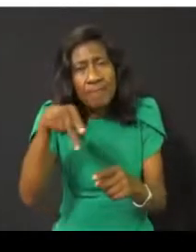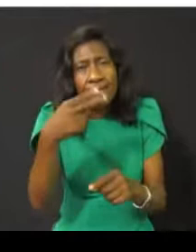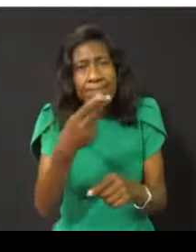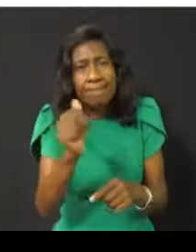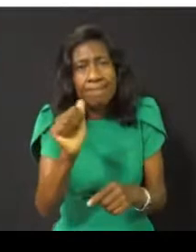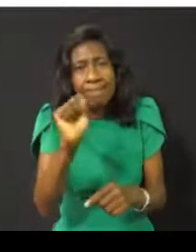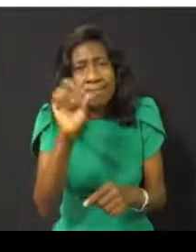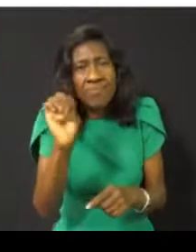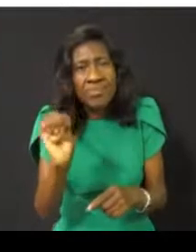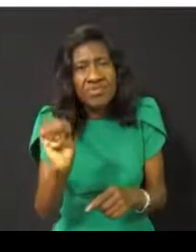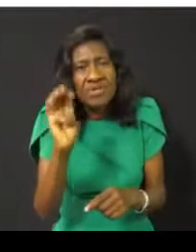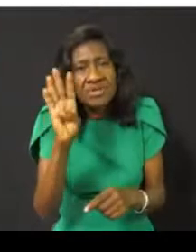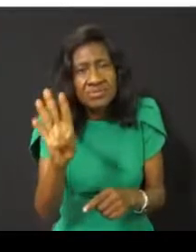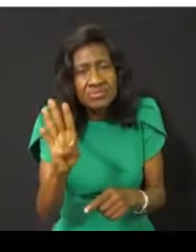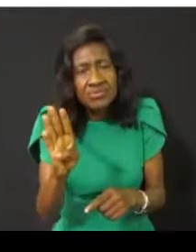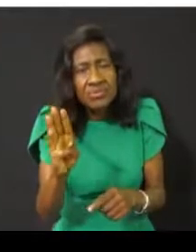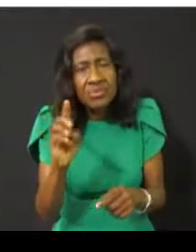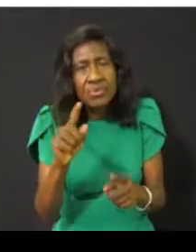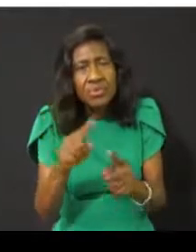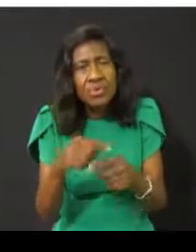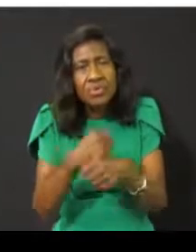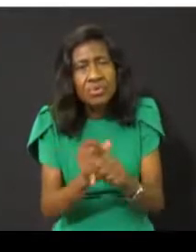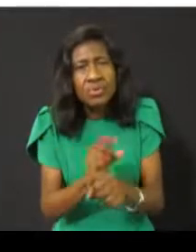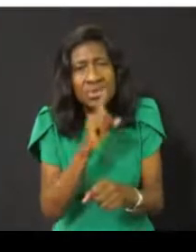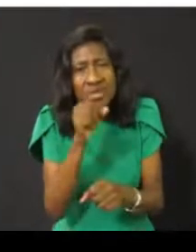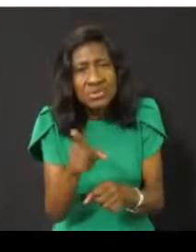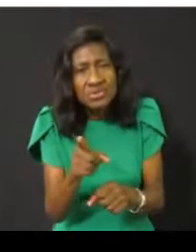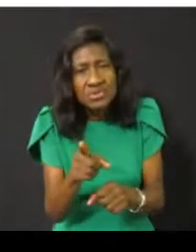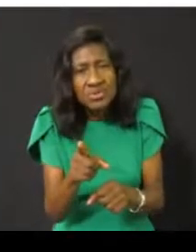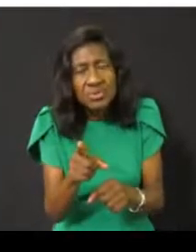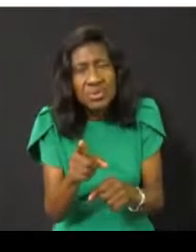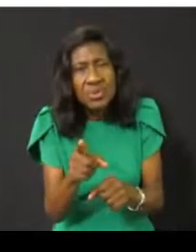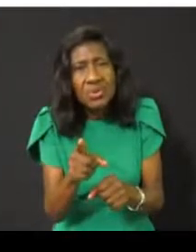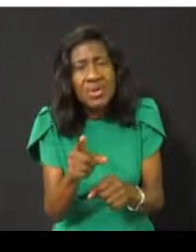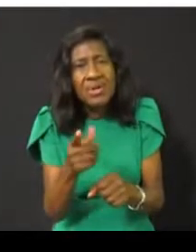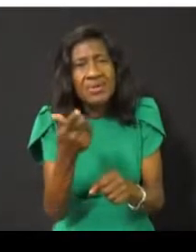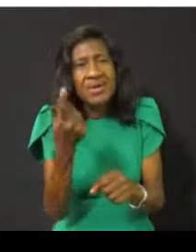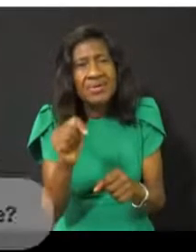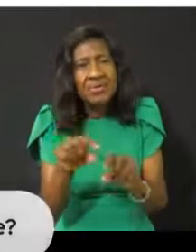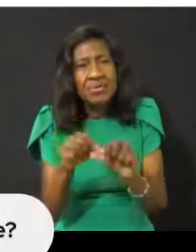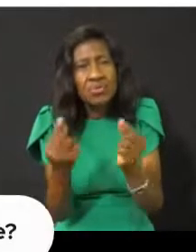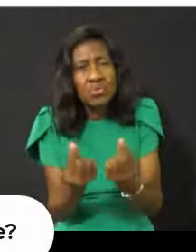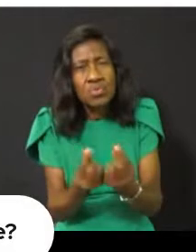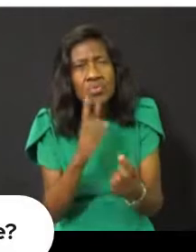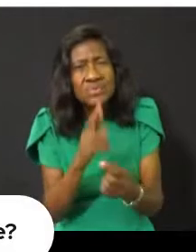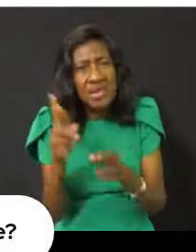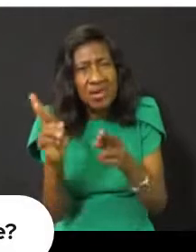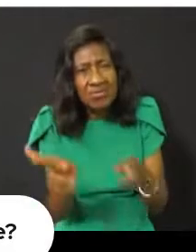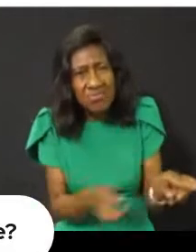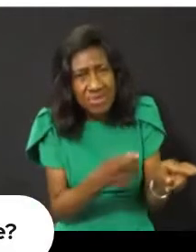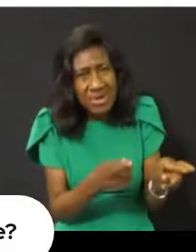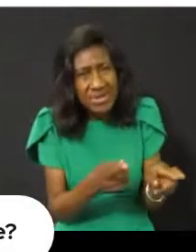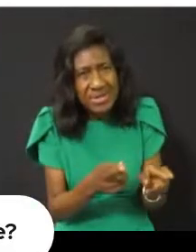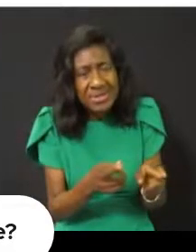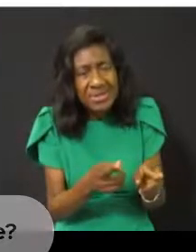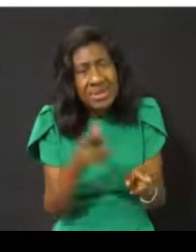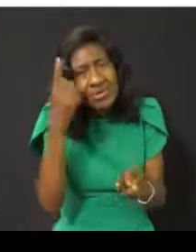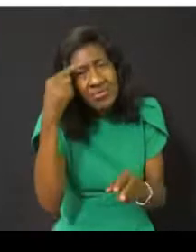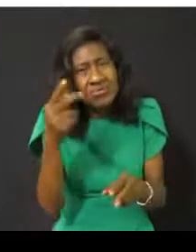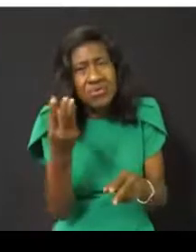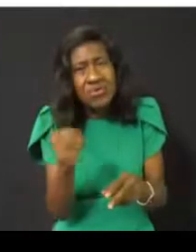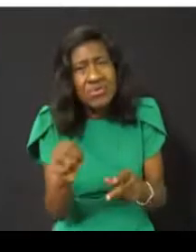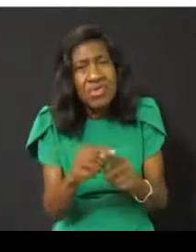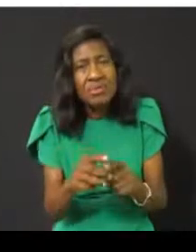relevant agencies are properly equipped with resources and protocols for the management of their COVID-19